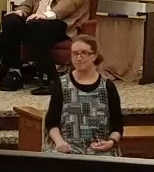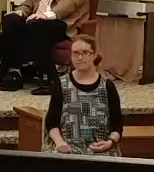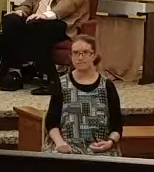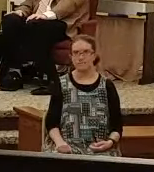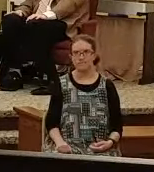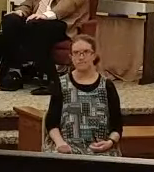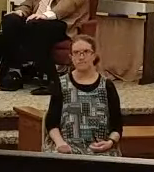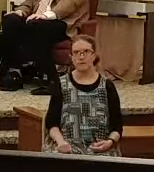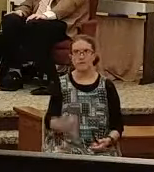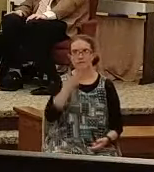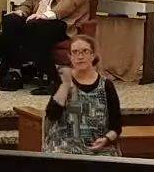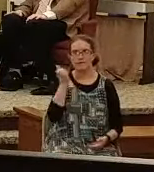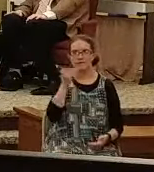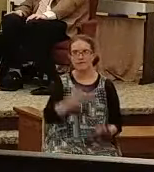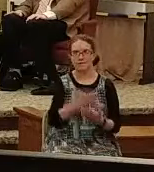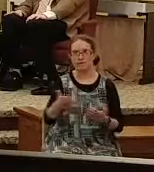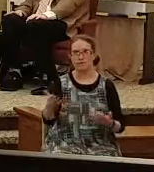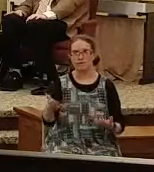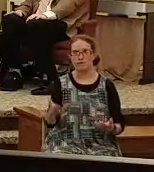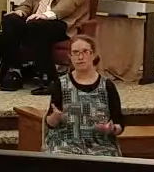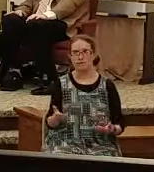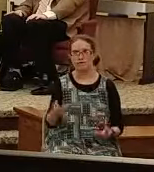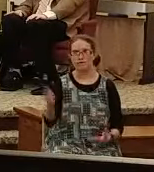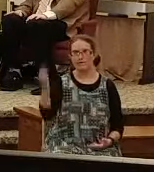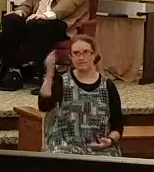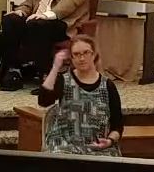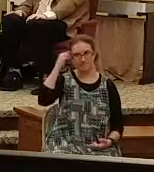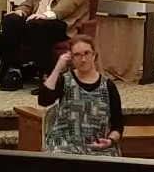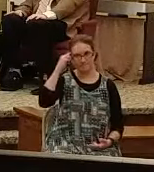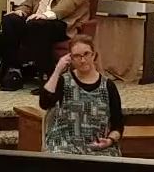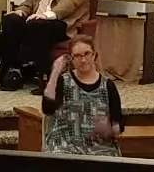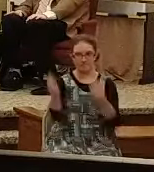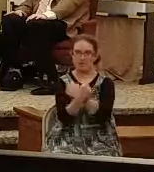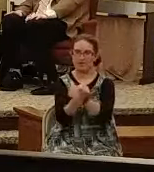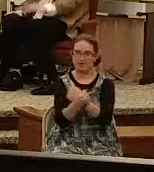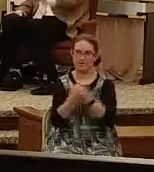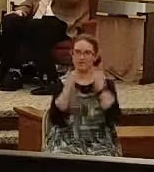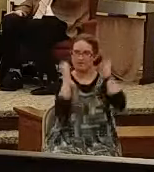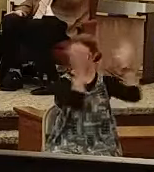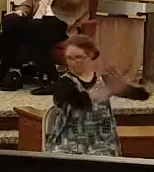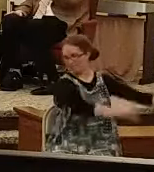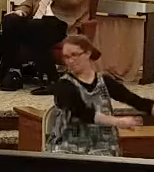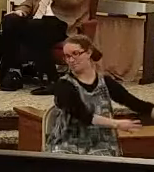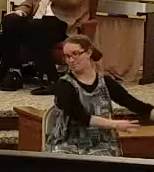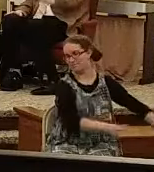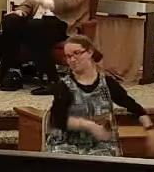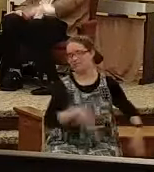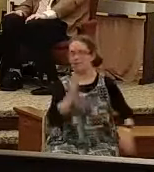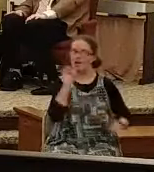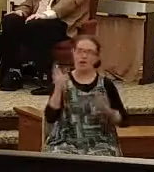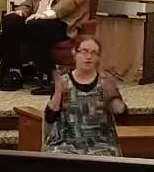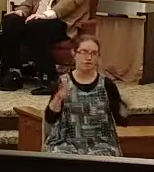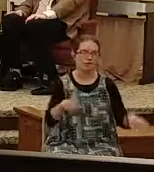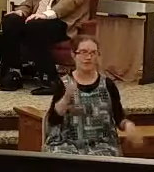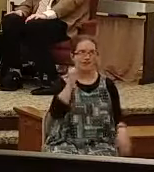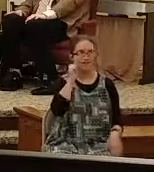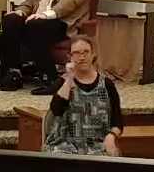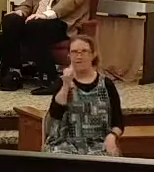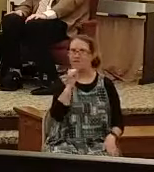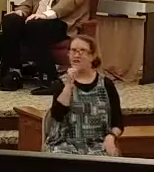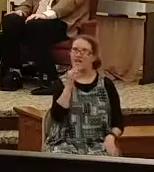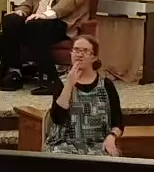best thing to do is, when there's an oddball thought that comes in there, is just to bind it, rebuke it, cast it aside, and say, you ain't doing that today, and tomorrow ain't looking very good